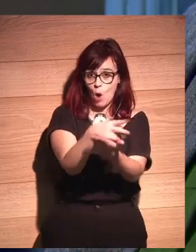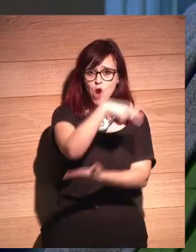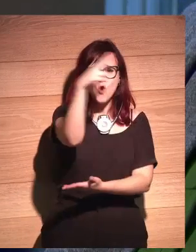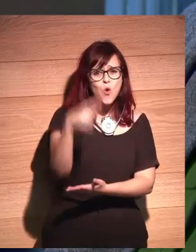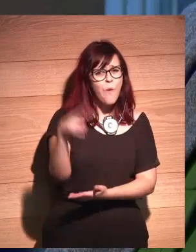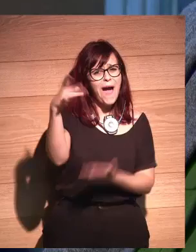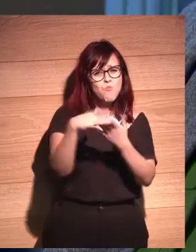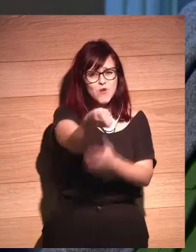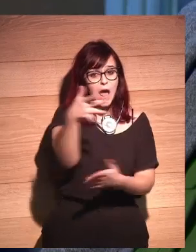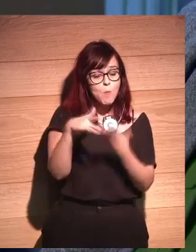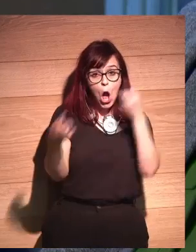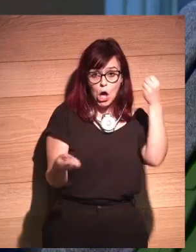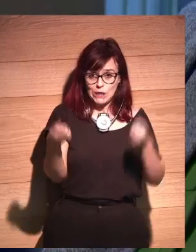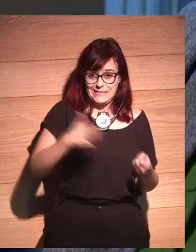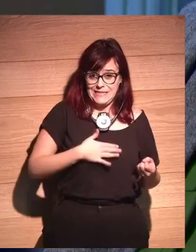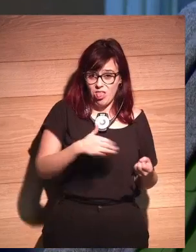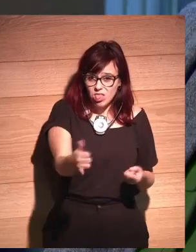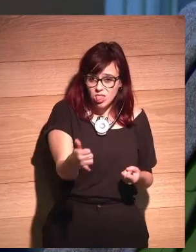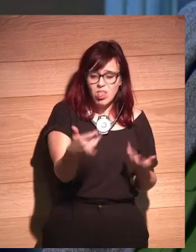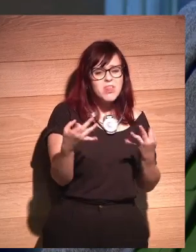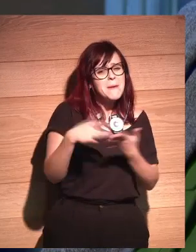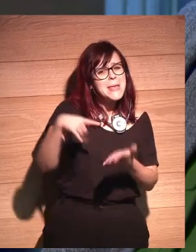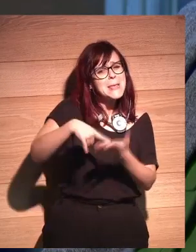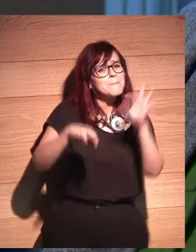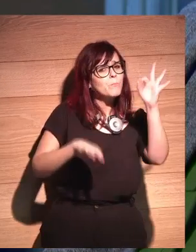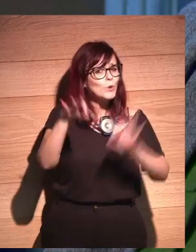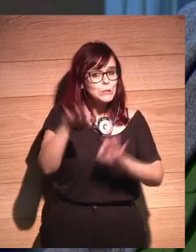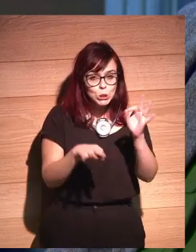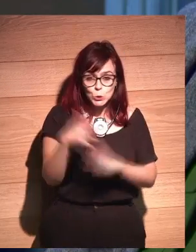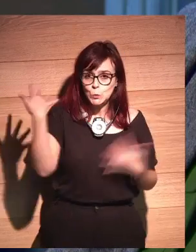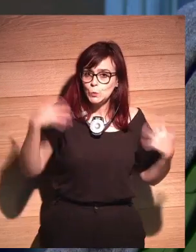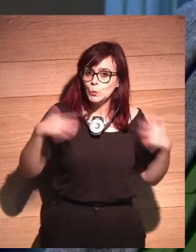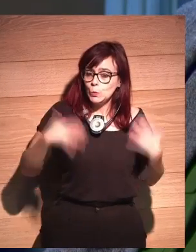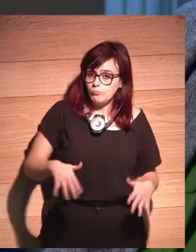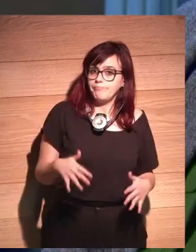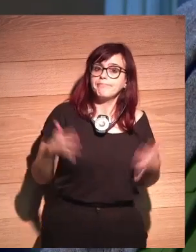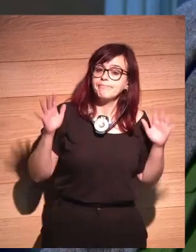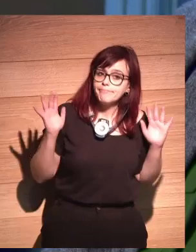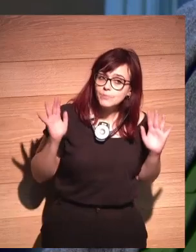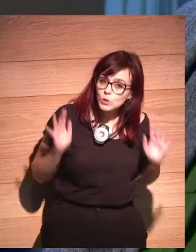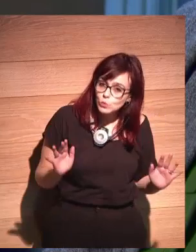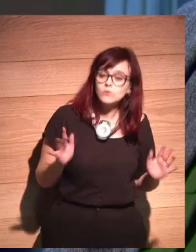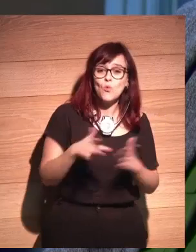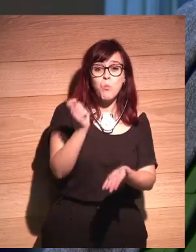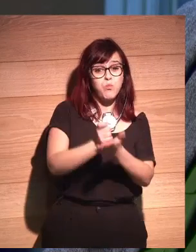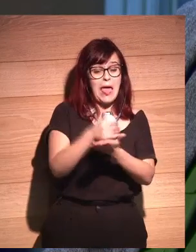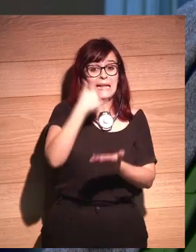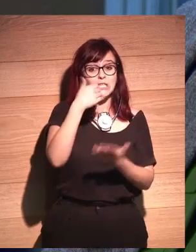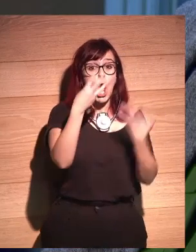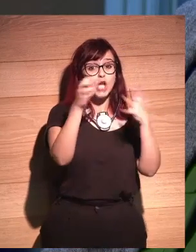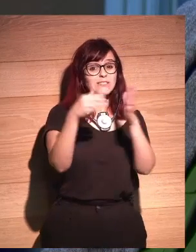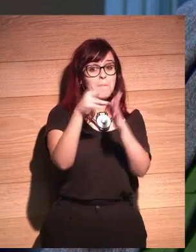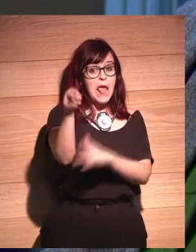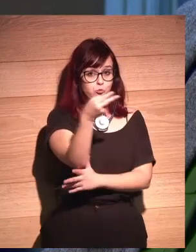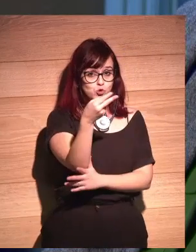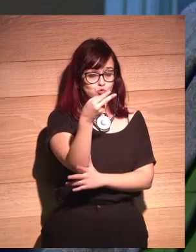car can cost up to 80 to 100,000 euros for a basic car. But you don't have